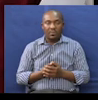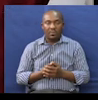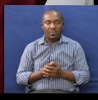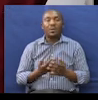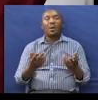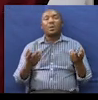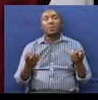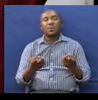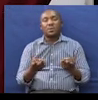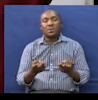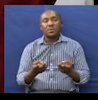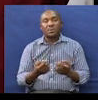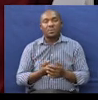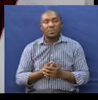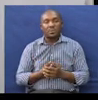such as